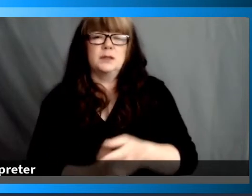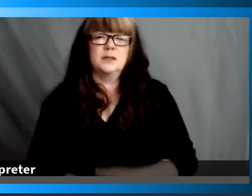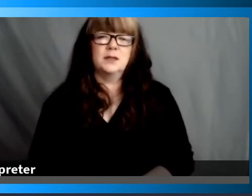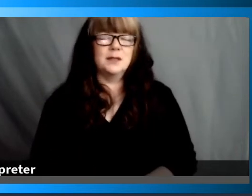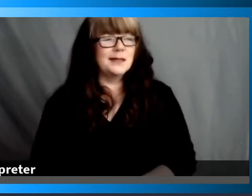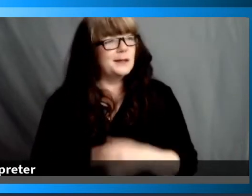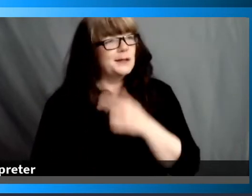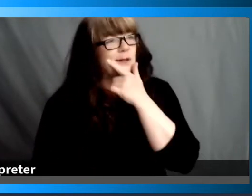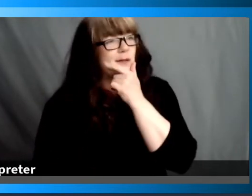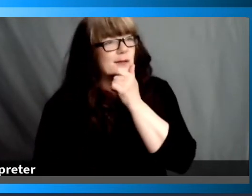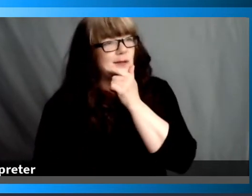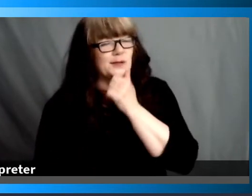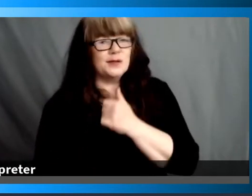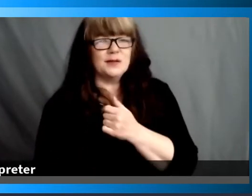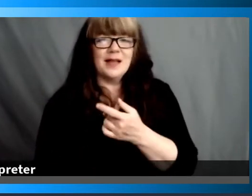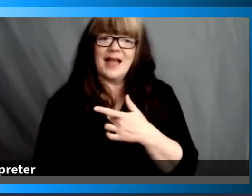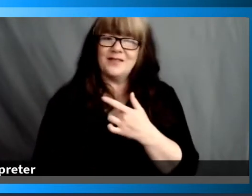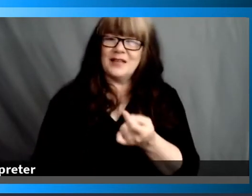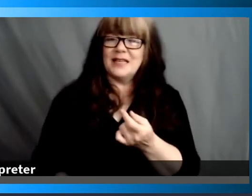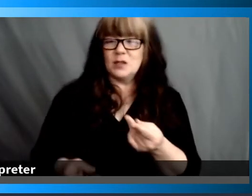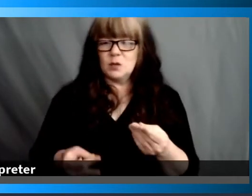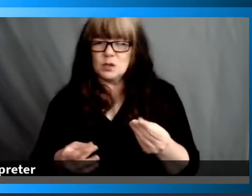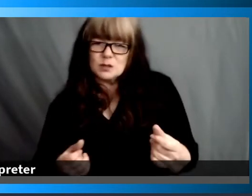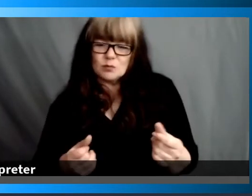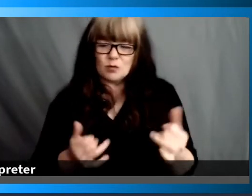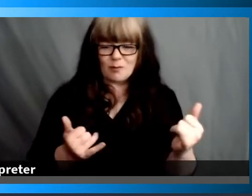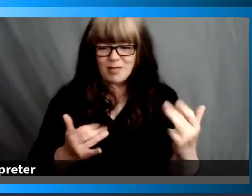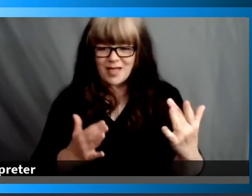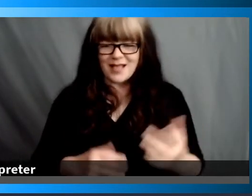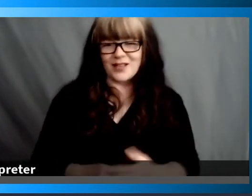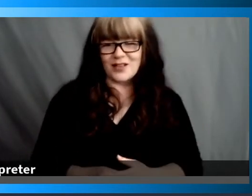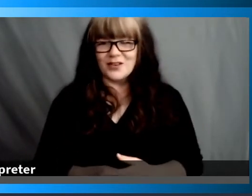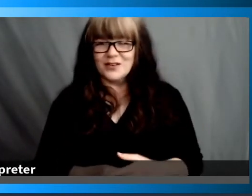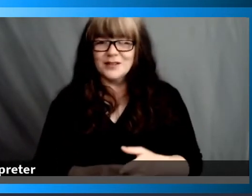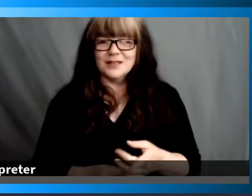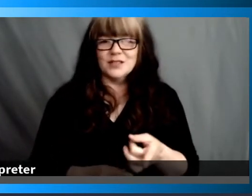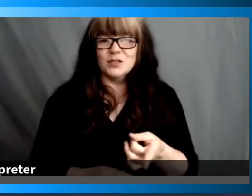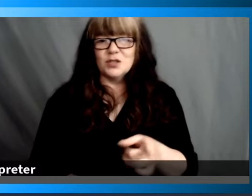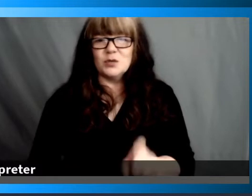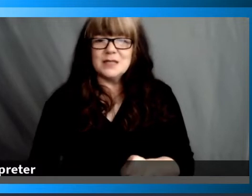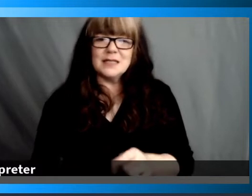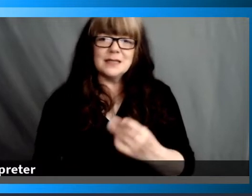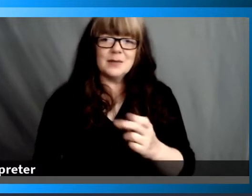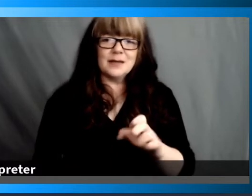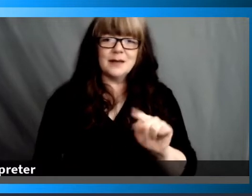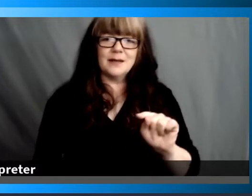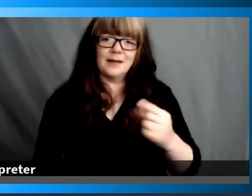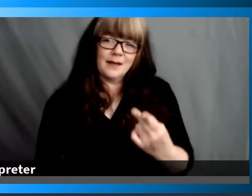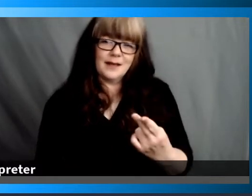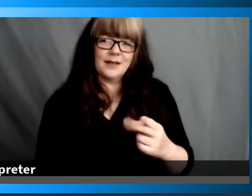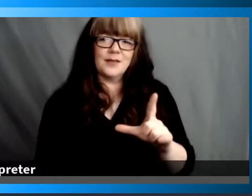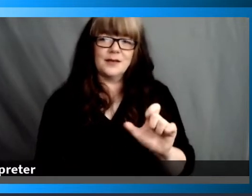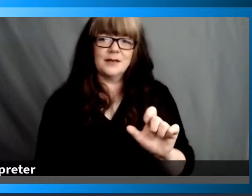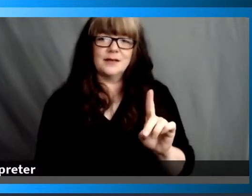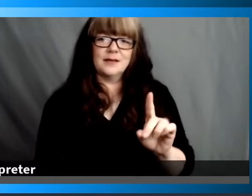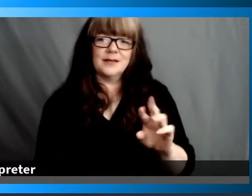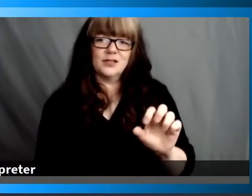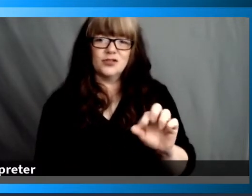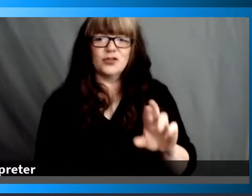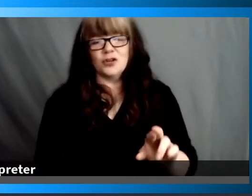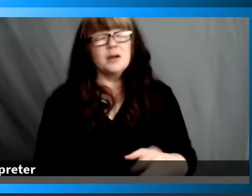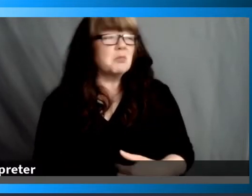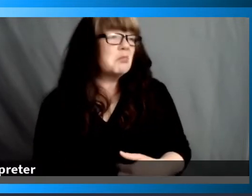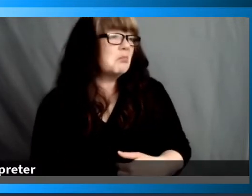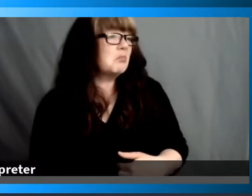Ooh, I don't I feel like you're like the smooth player. I think you kind of need to be Heath Ledger. Mm-hmm. I would say Patrick, yeah.